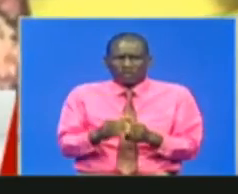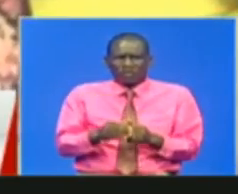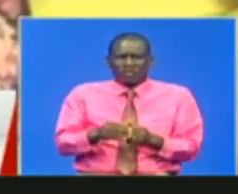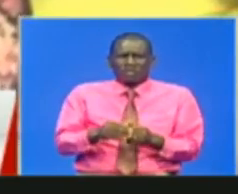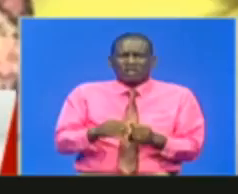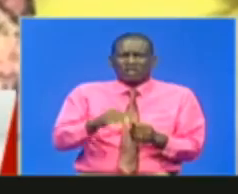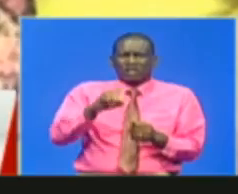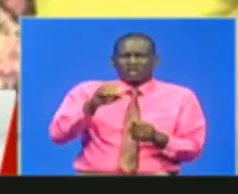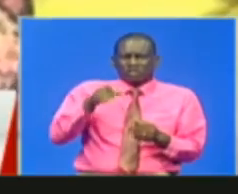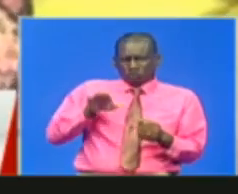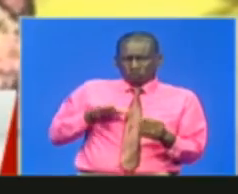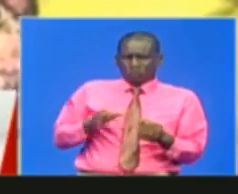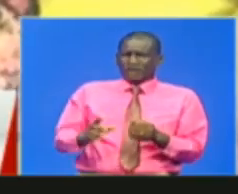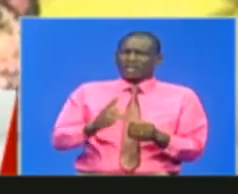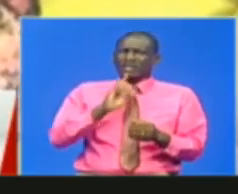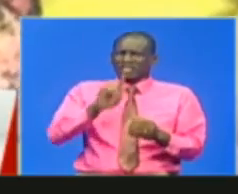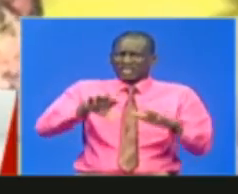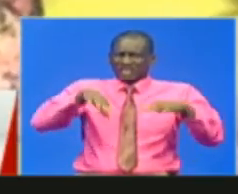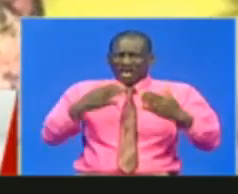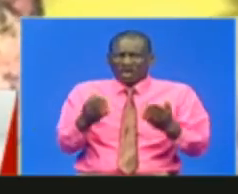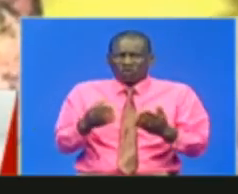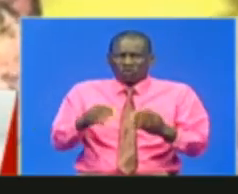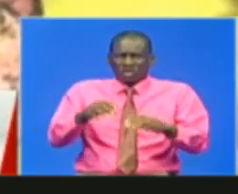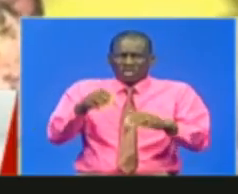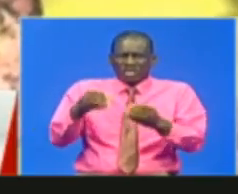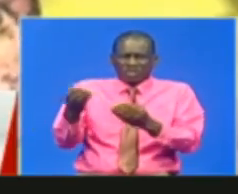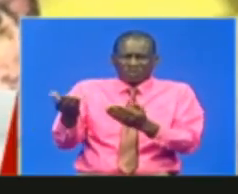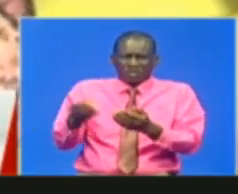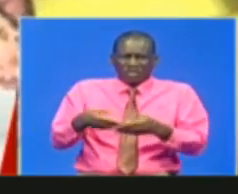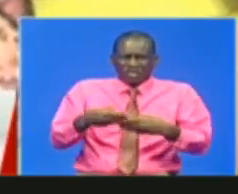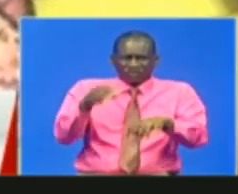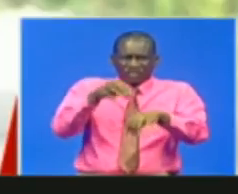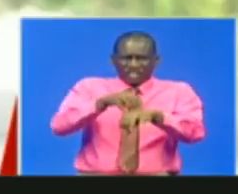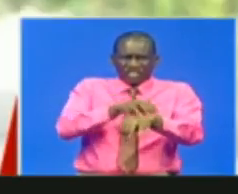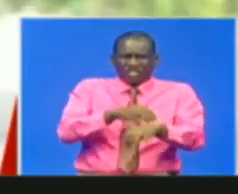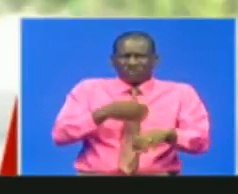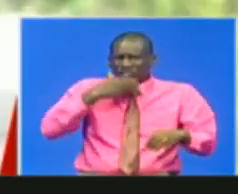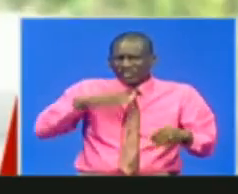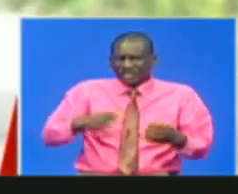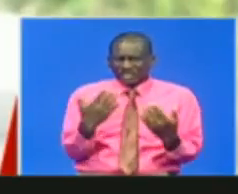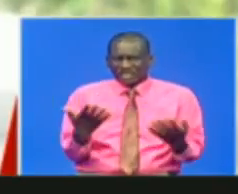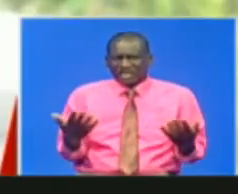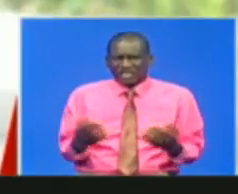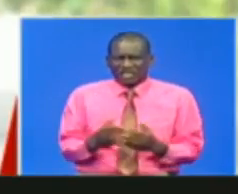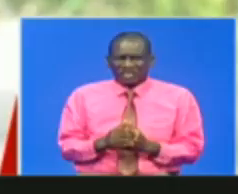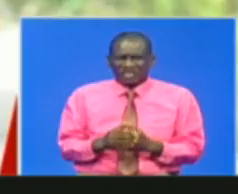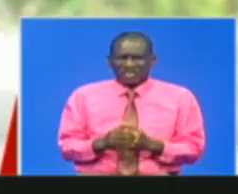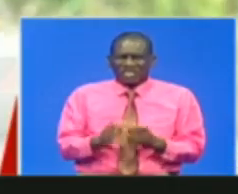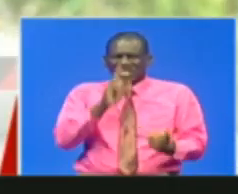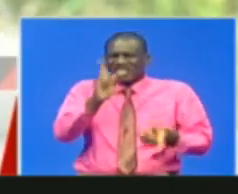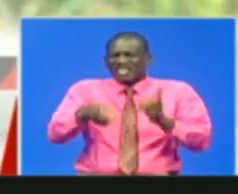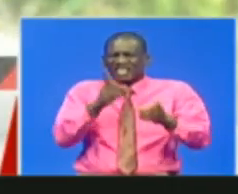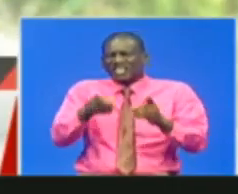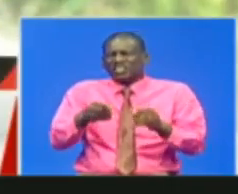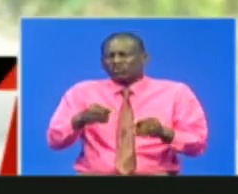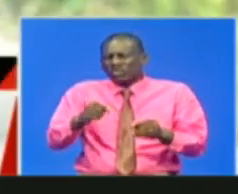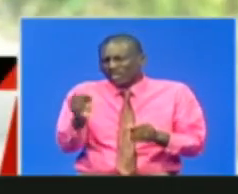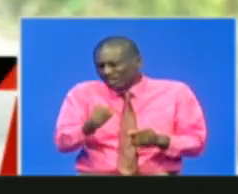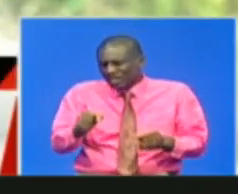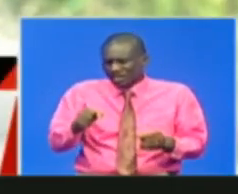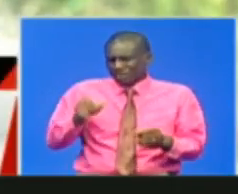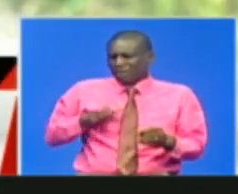Immaculate openly describes how she inflicted injuries on her son's hands. Alikimbia mpaka kwa nyanya, nyanya ndiye